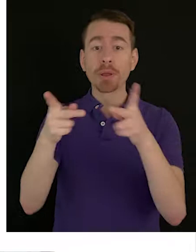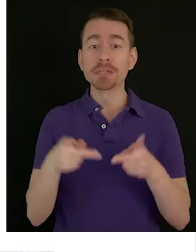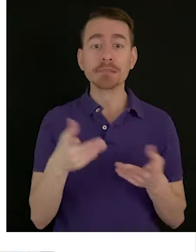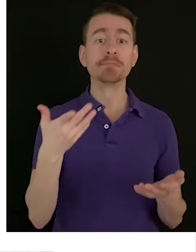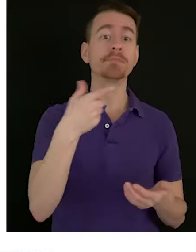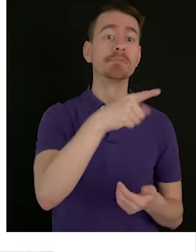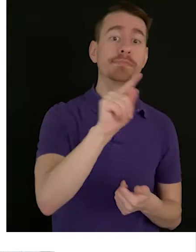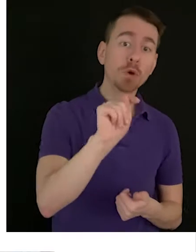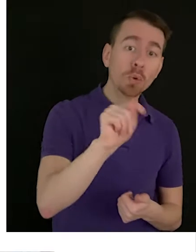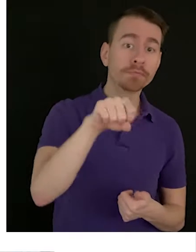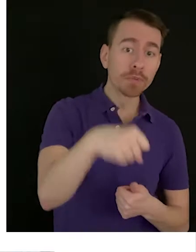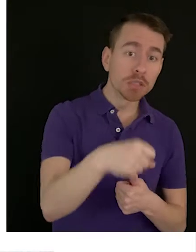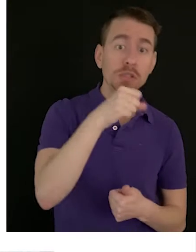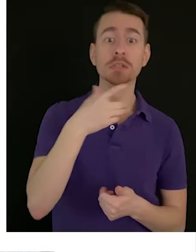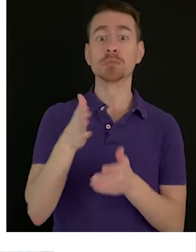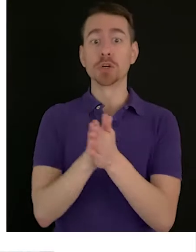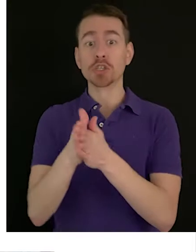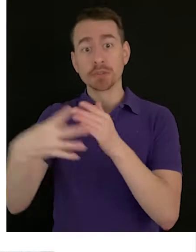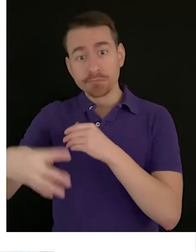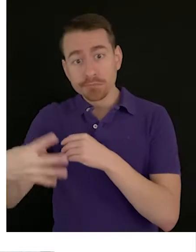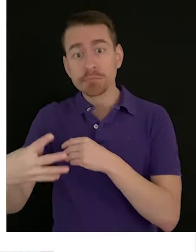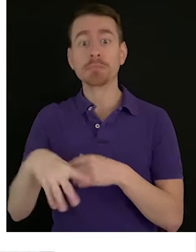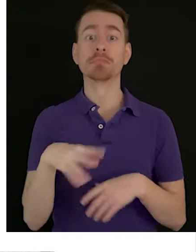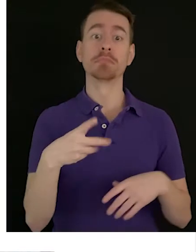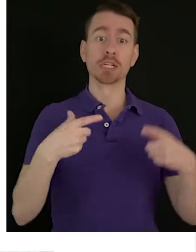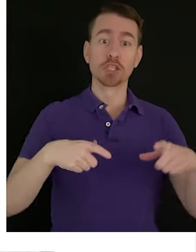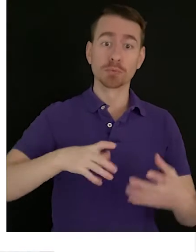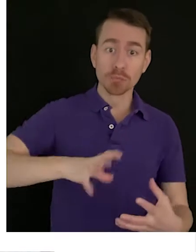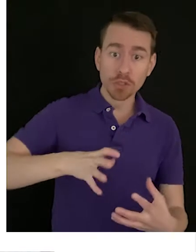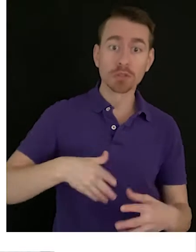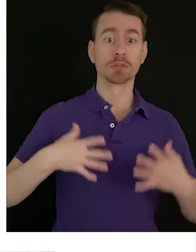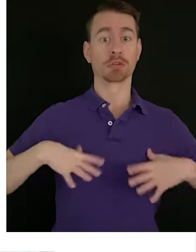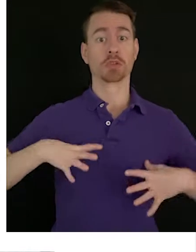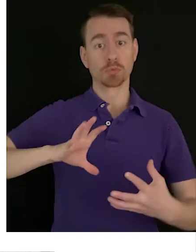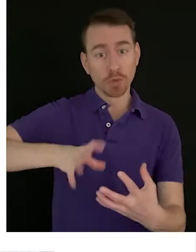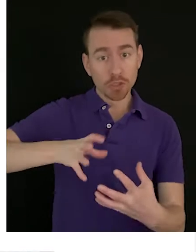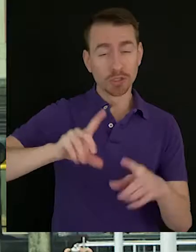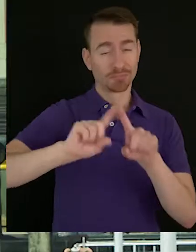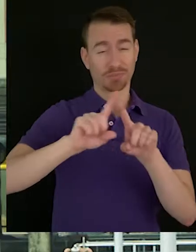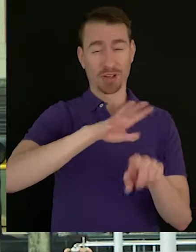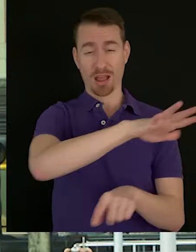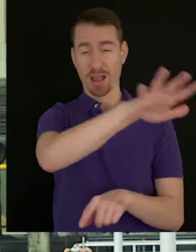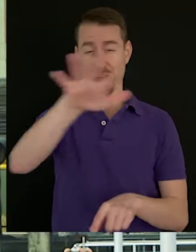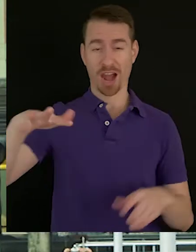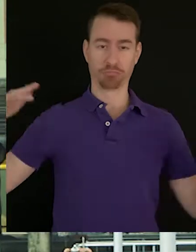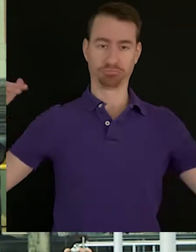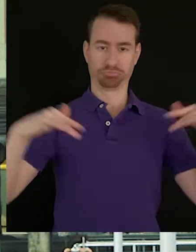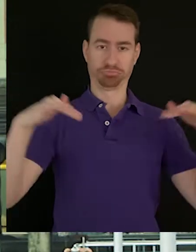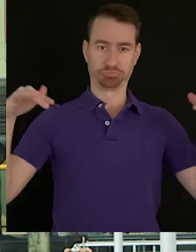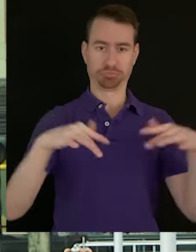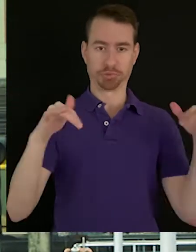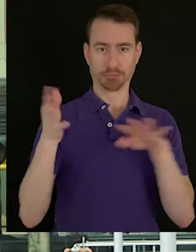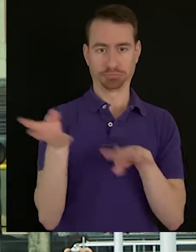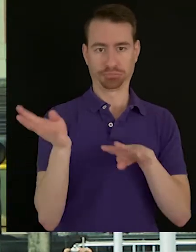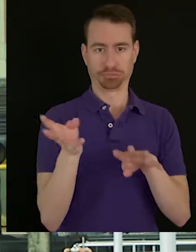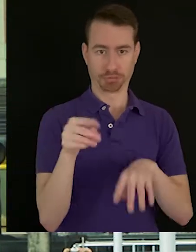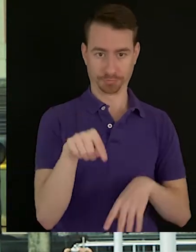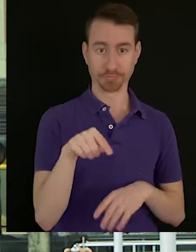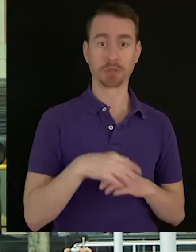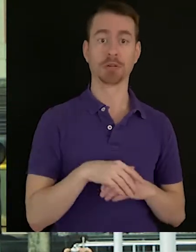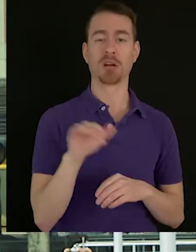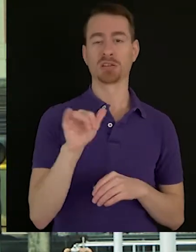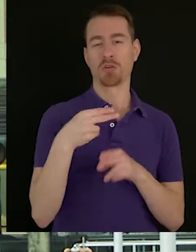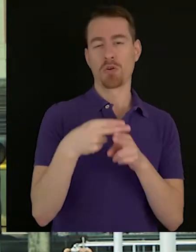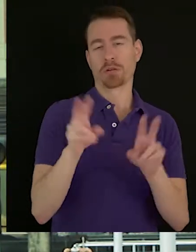like toilets, sinks, showers, dishwashers, and washing machines. Another word for wastewater is